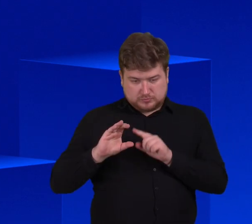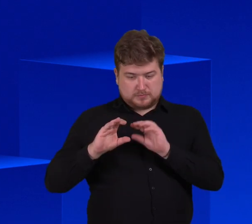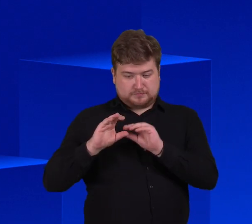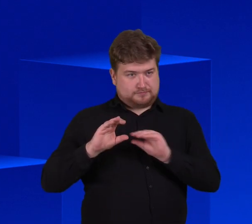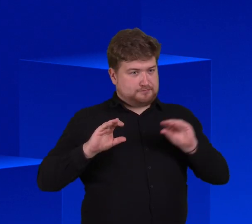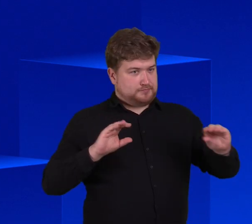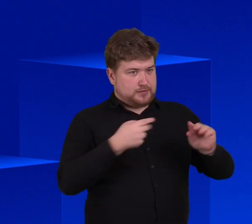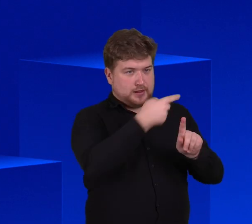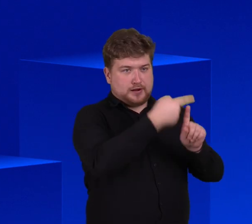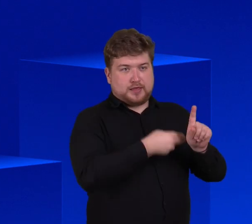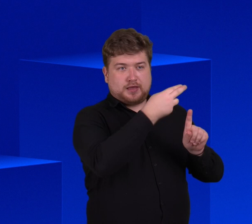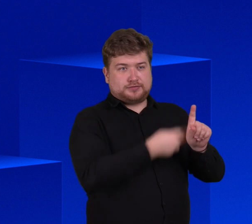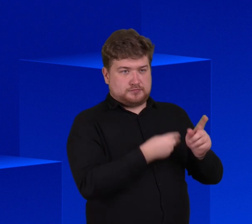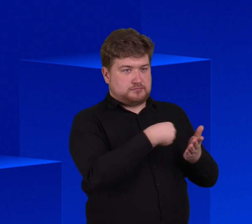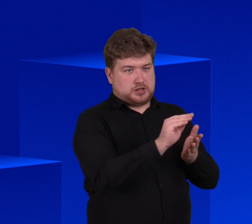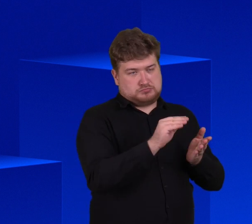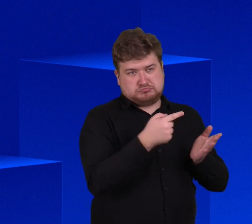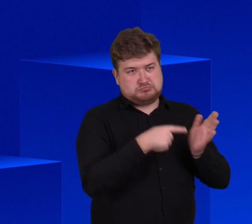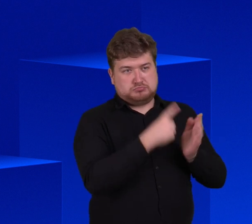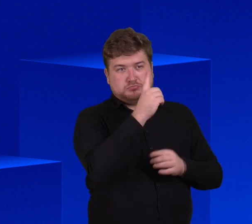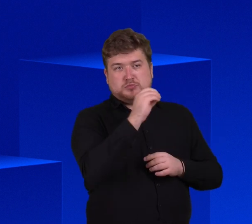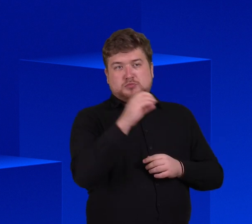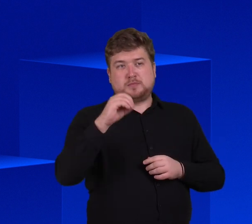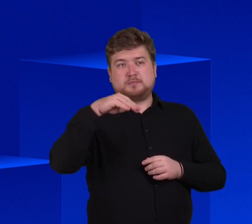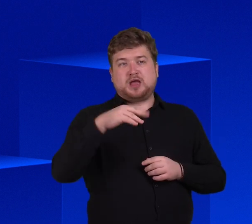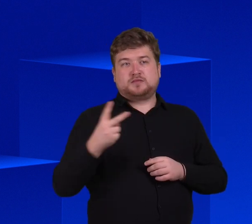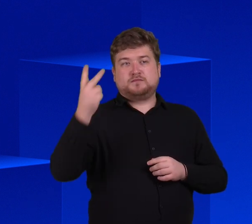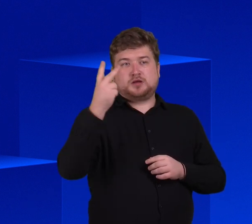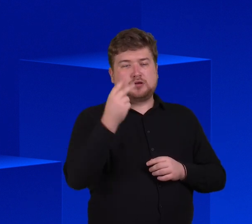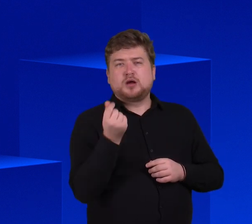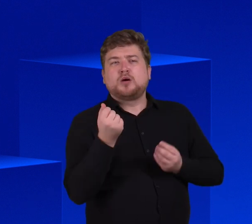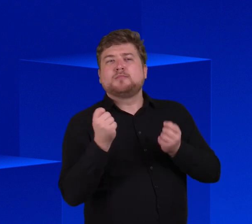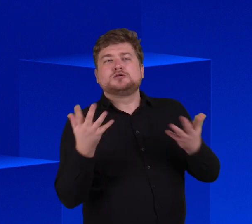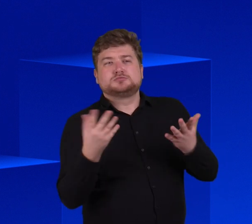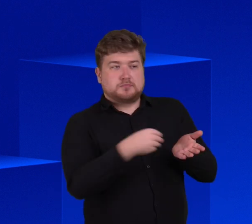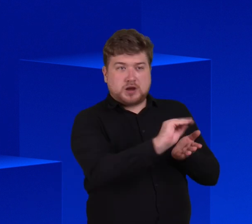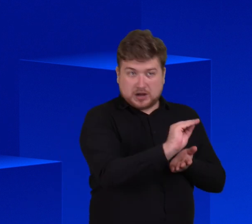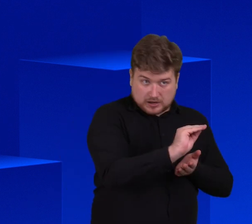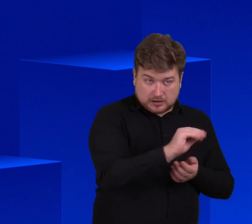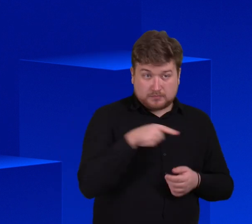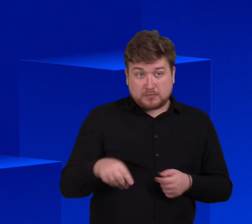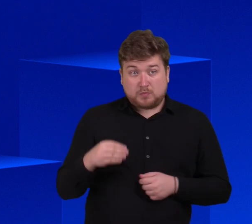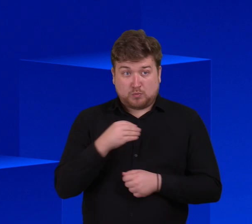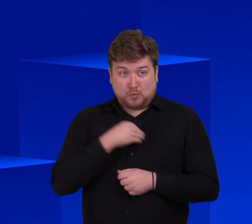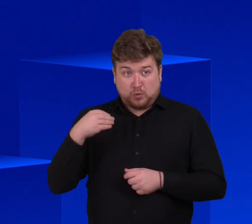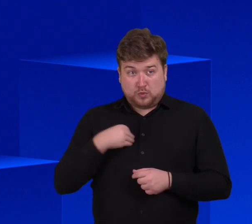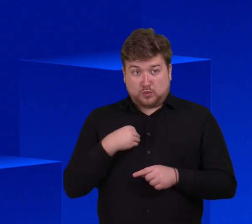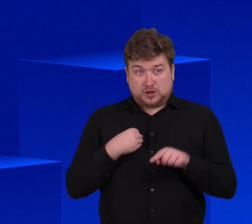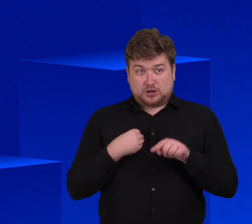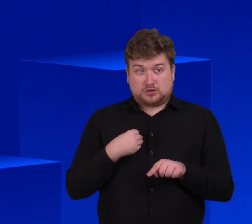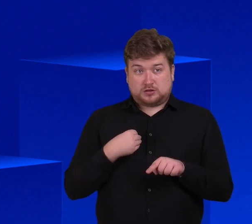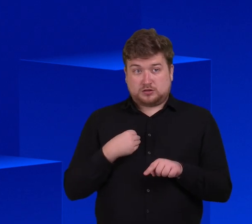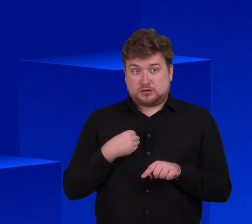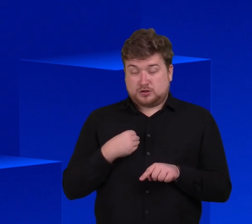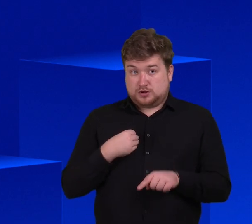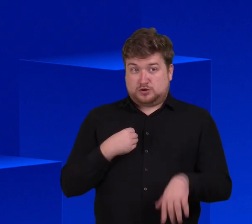problem that would result in inability of our citizens, of our residents, to